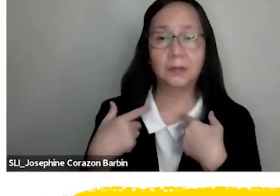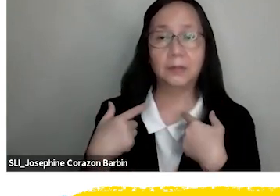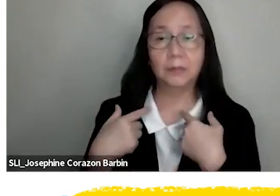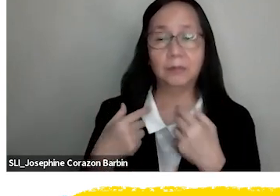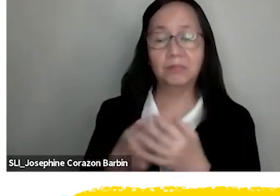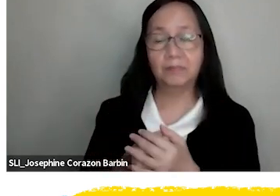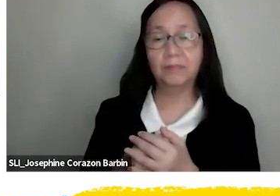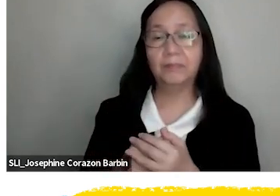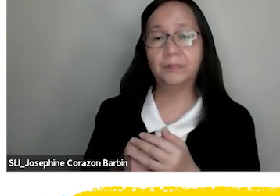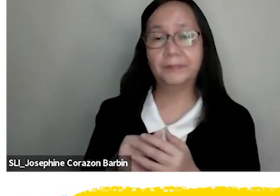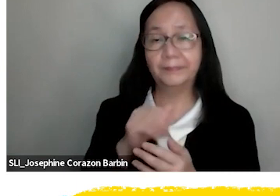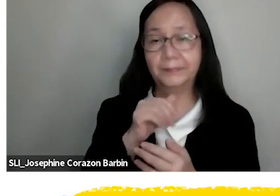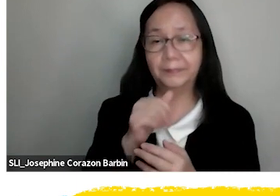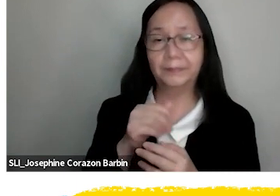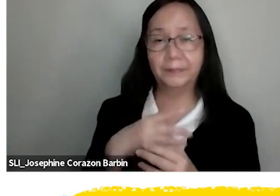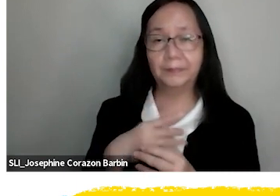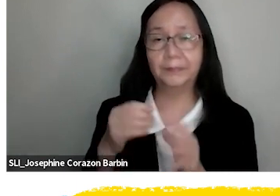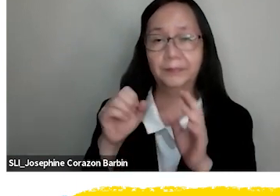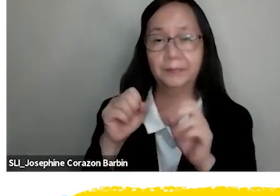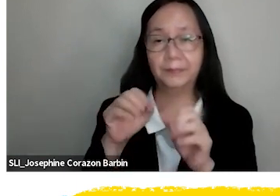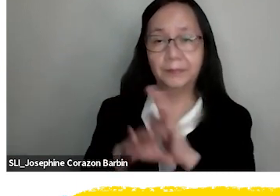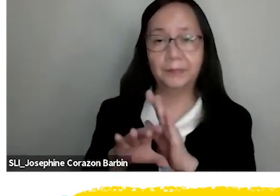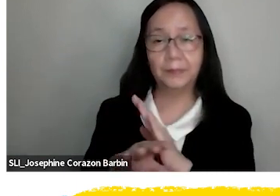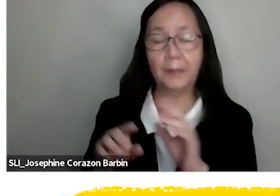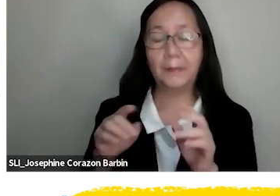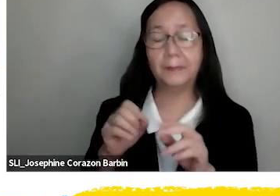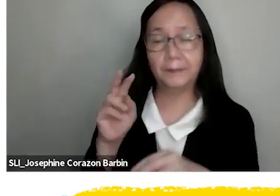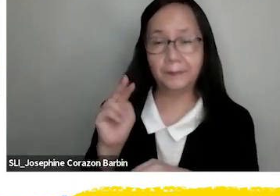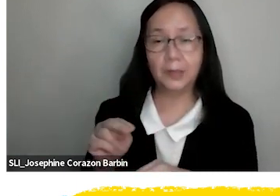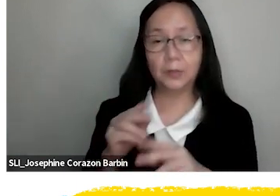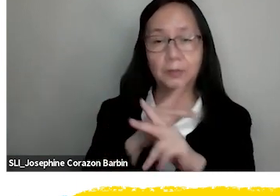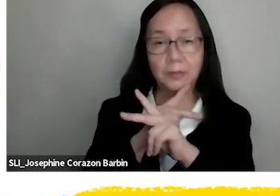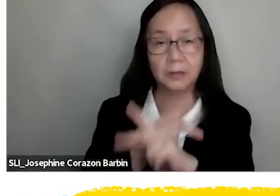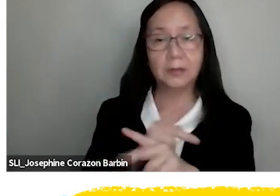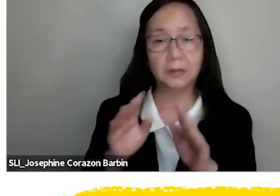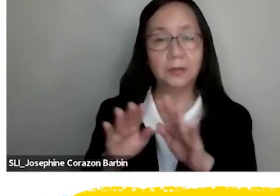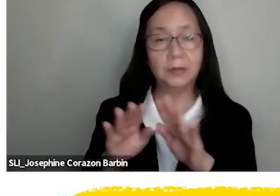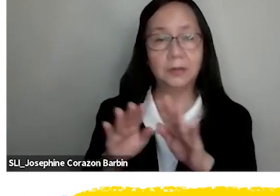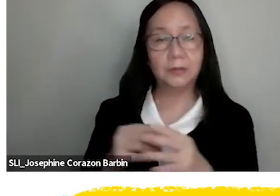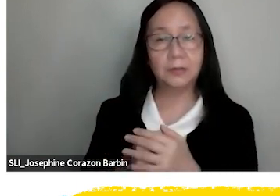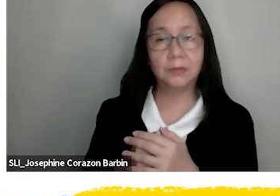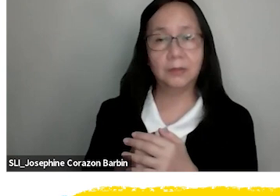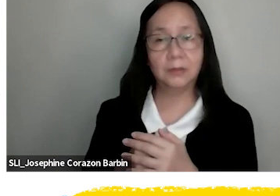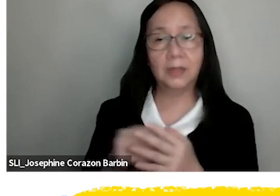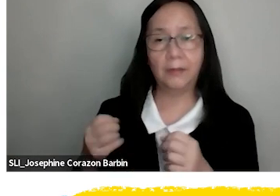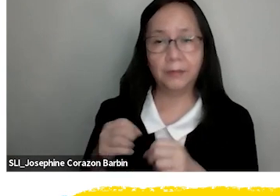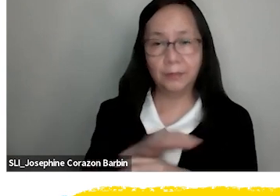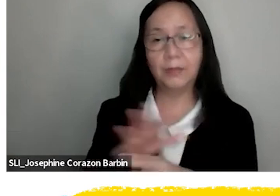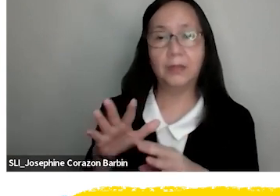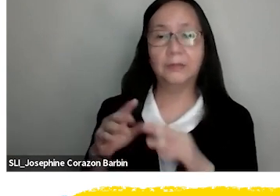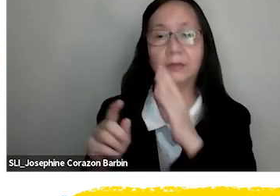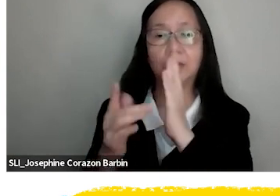crime, and we have to protect children from the side effect of this new technology